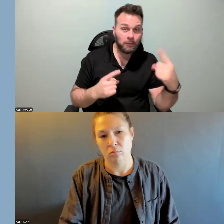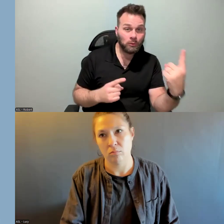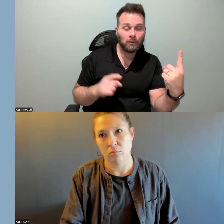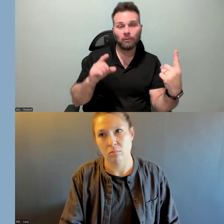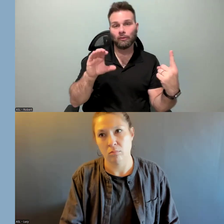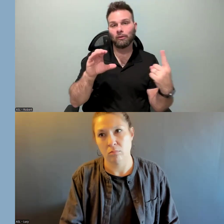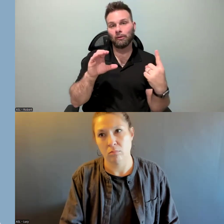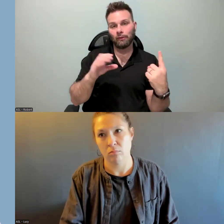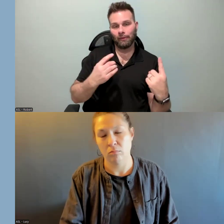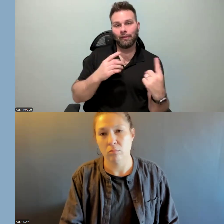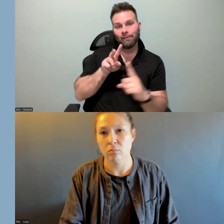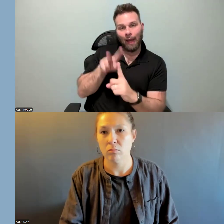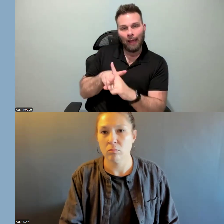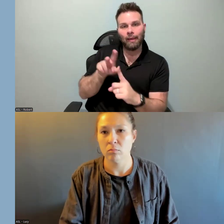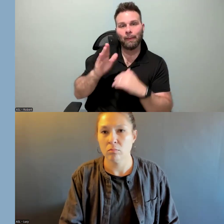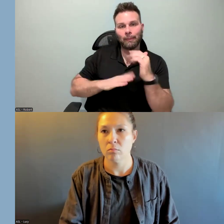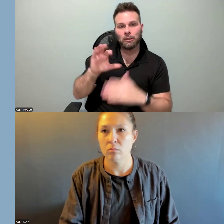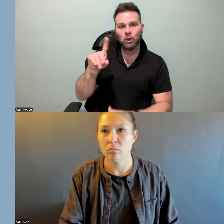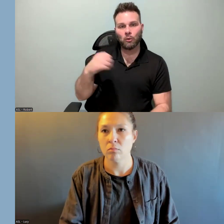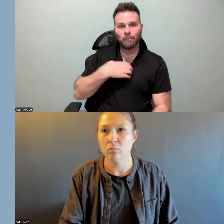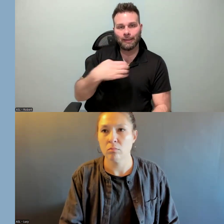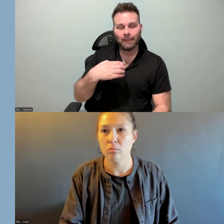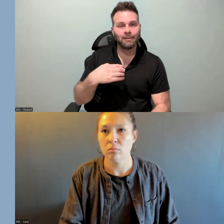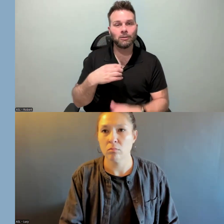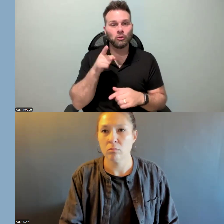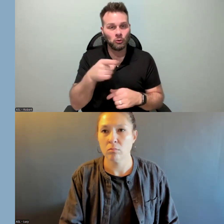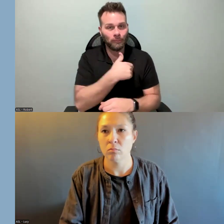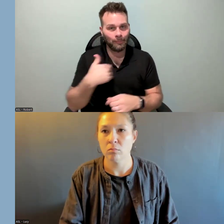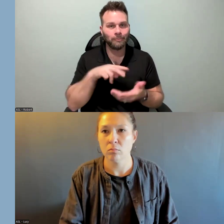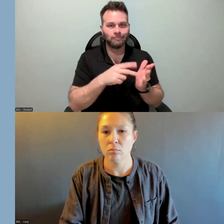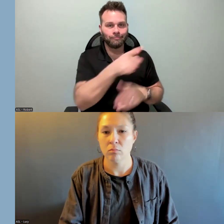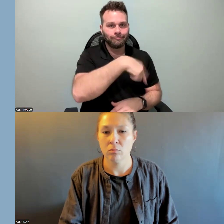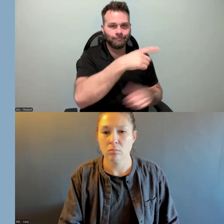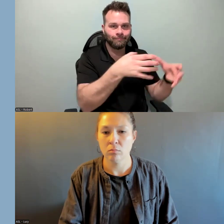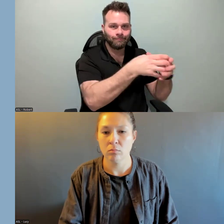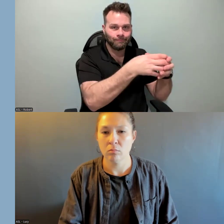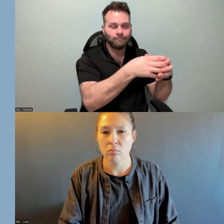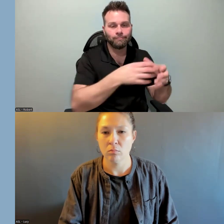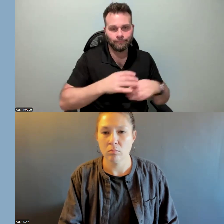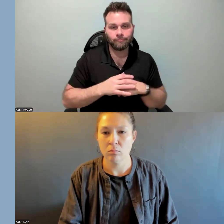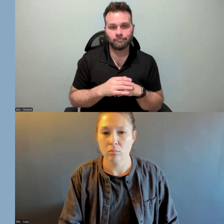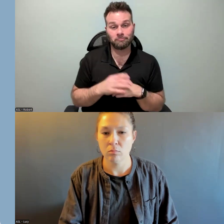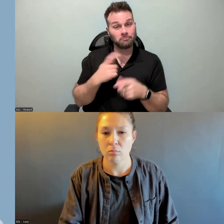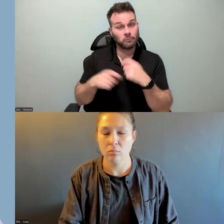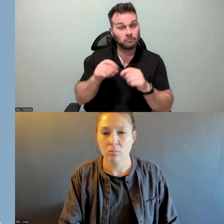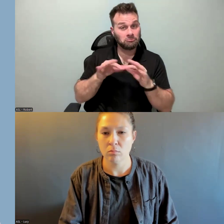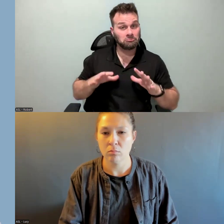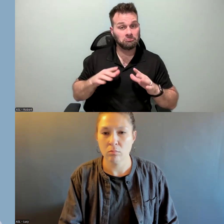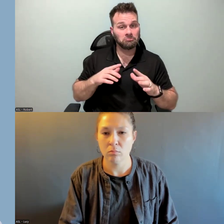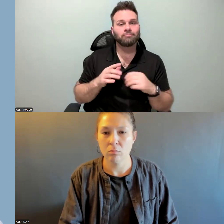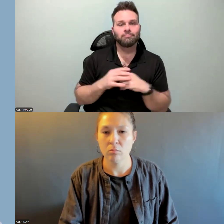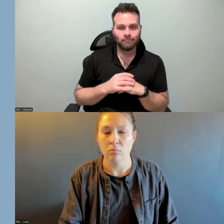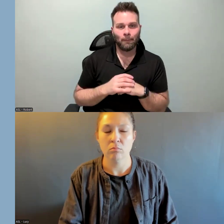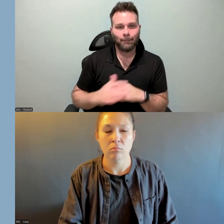complaint against the municipality since you're a member of the Commission on Disabilities. I mean, that's why I'm saying working with those resources, you can usually get